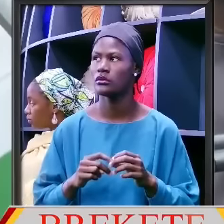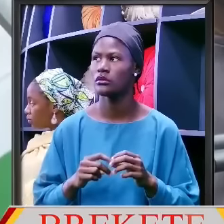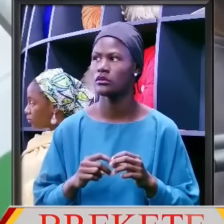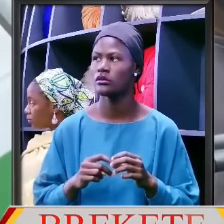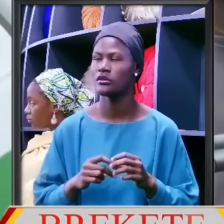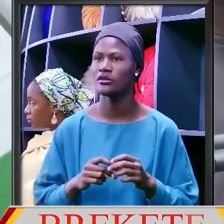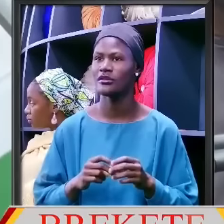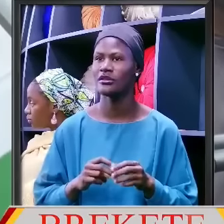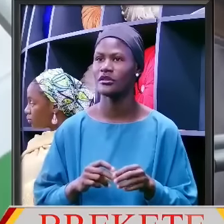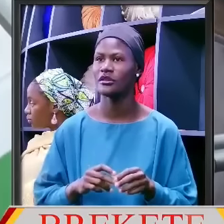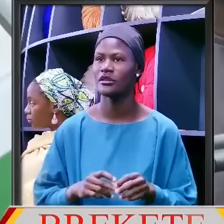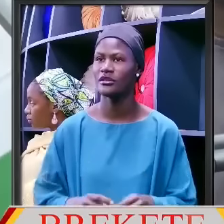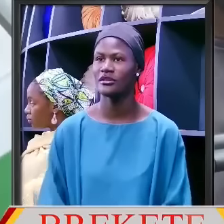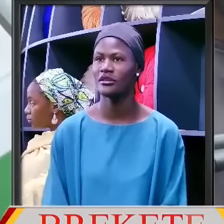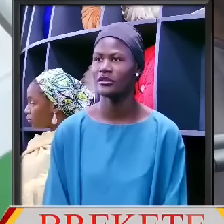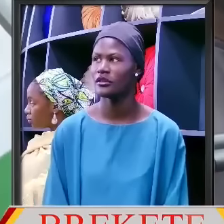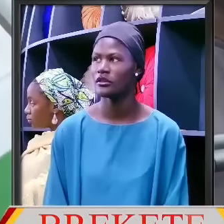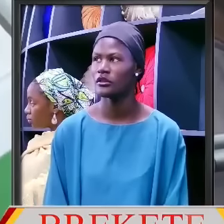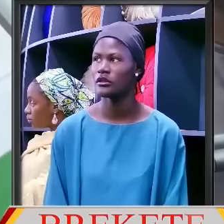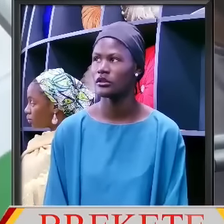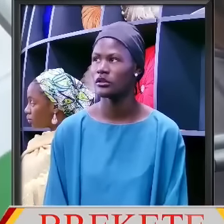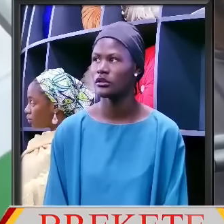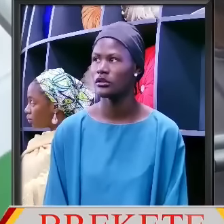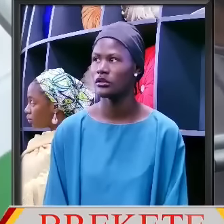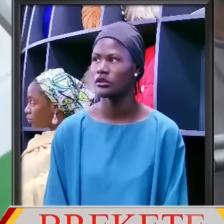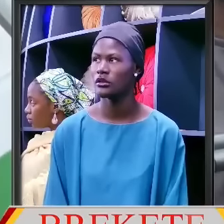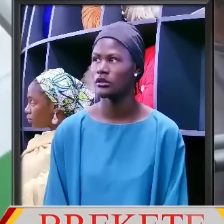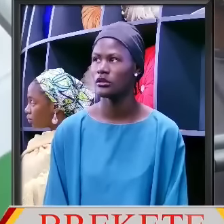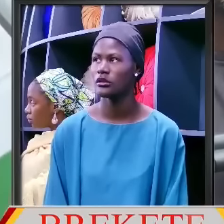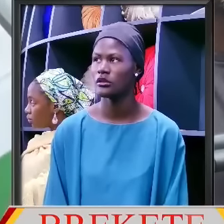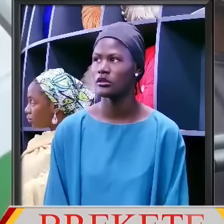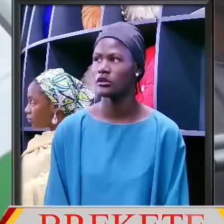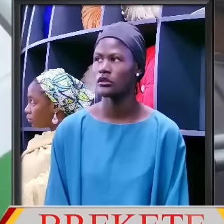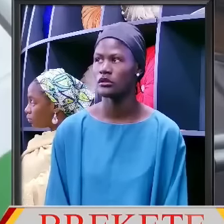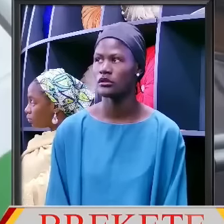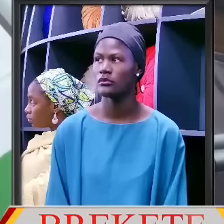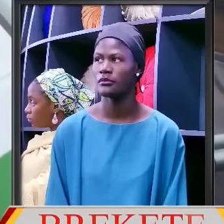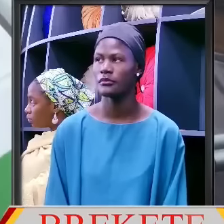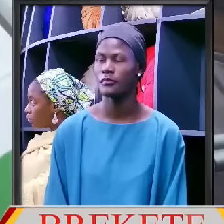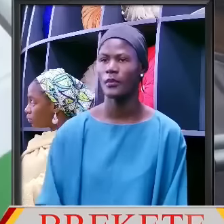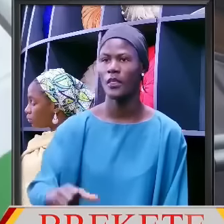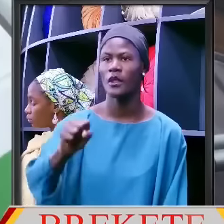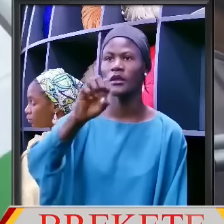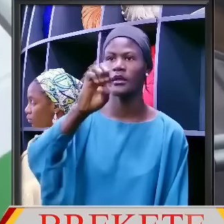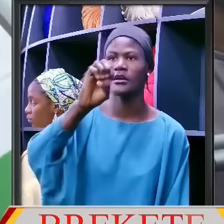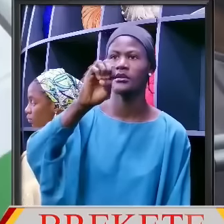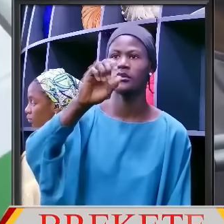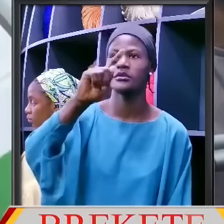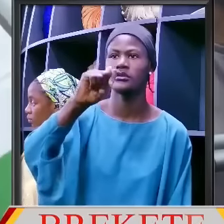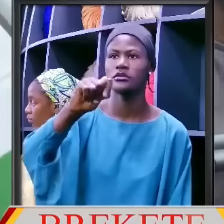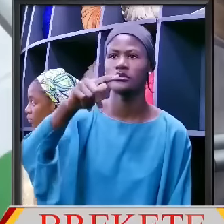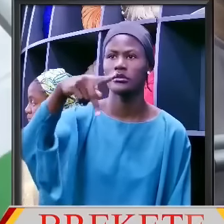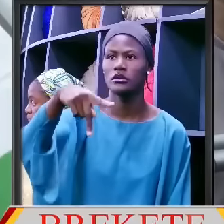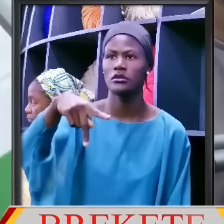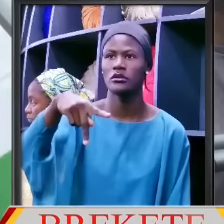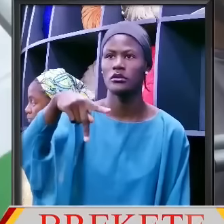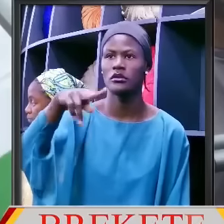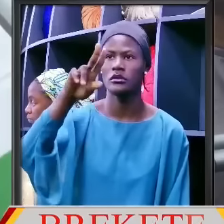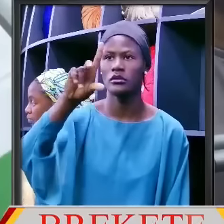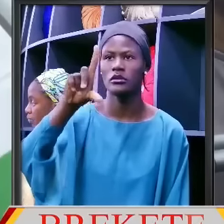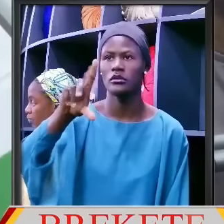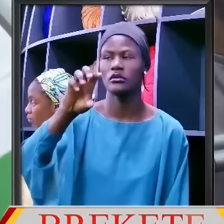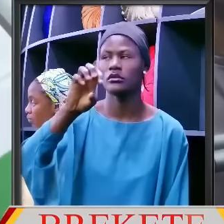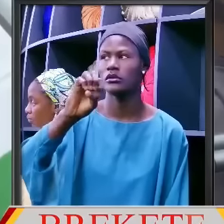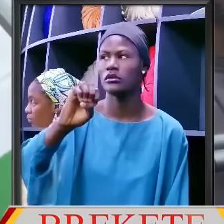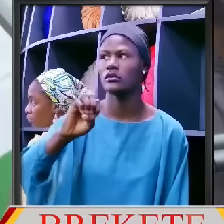The parish where in the oversee for... Okay, for my village. Yes. Okay, St. Paul's Catholic Church. I thought it's in the village. No,